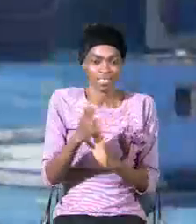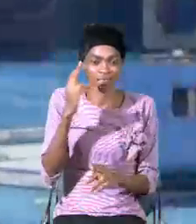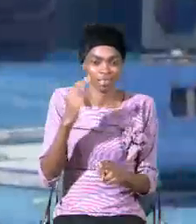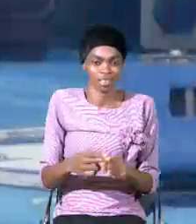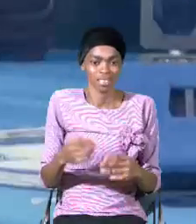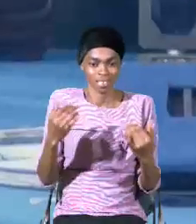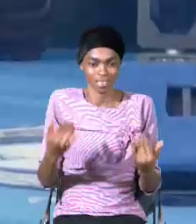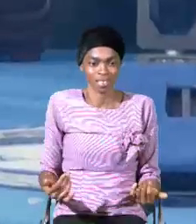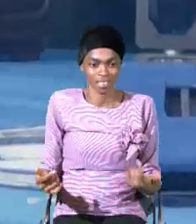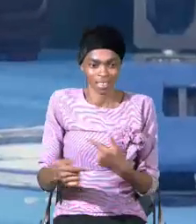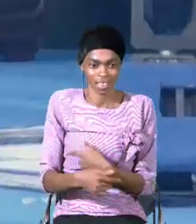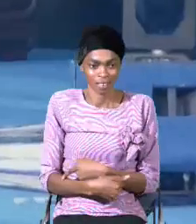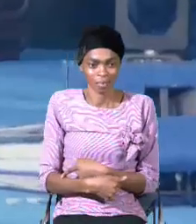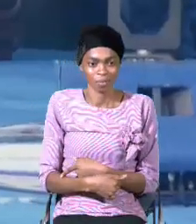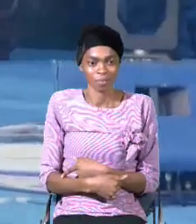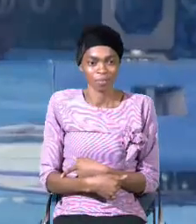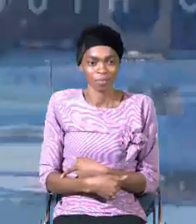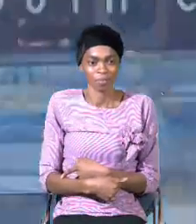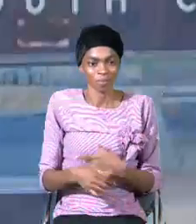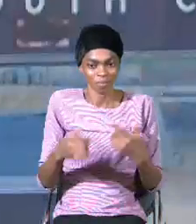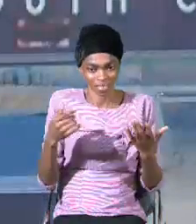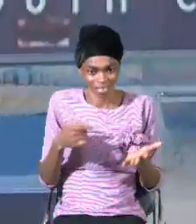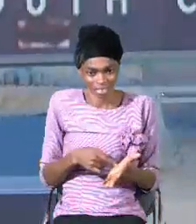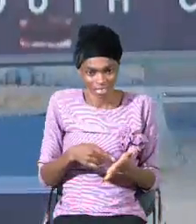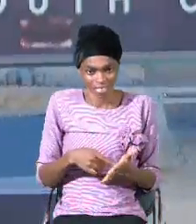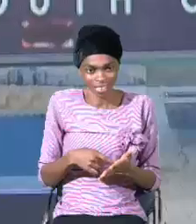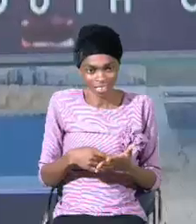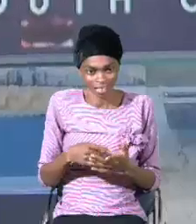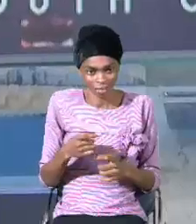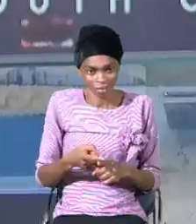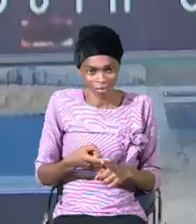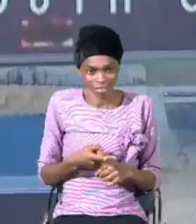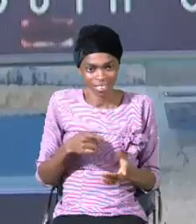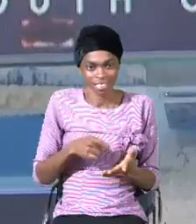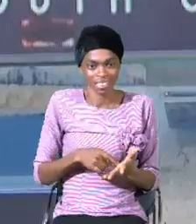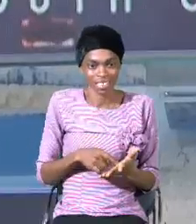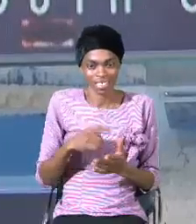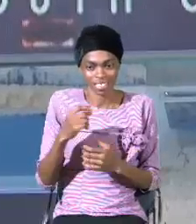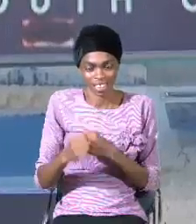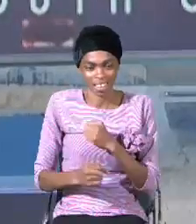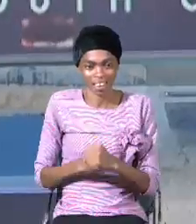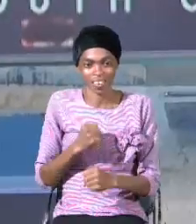Today, this month, this year,